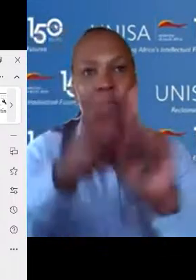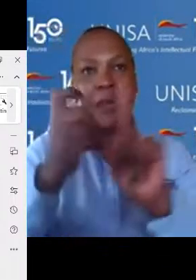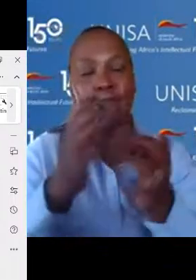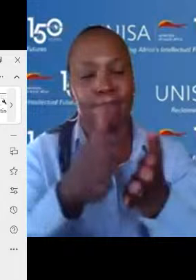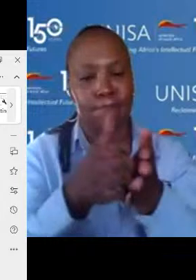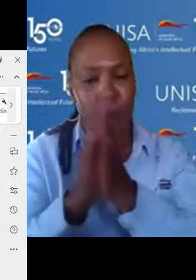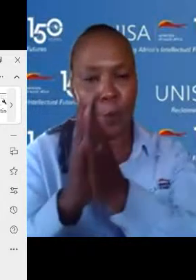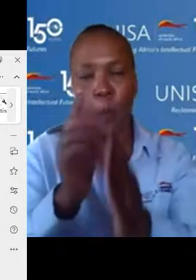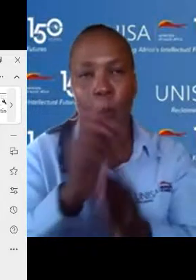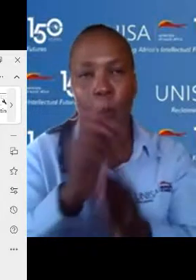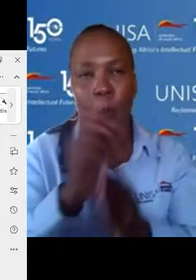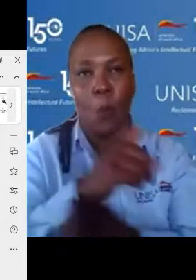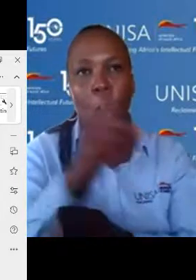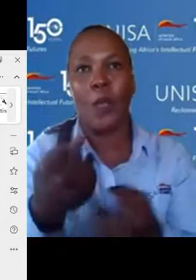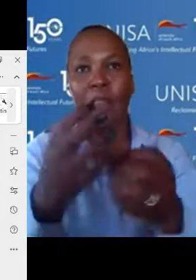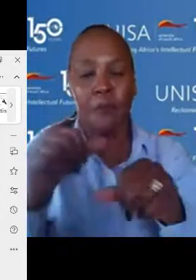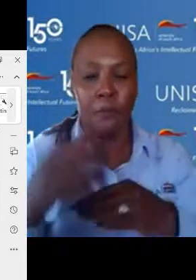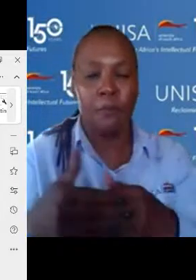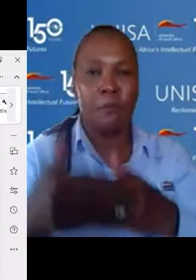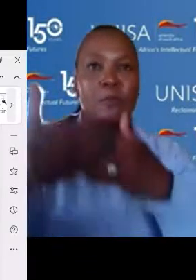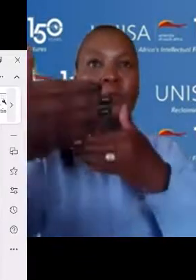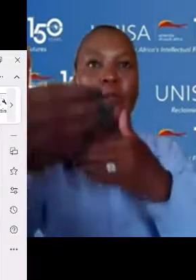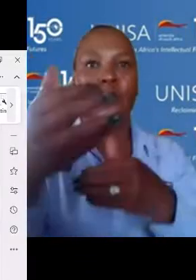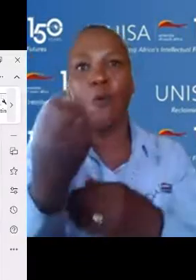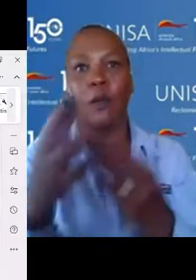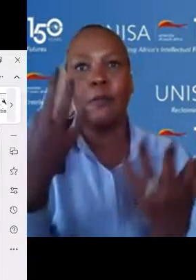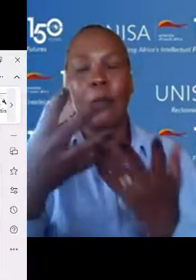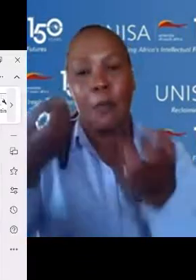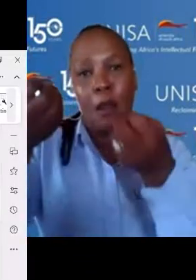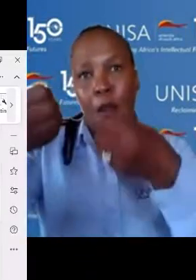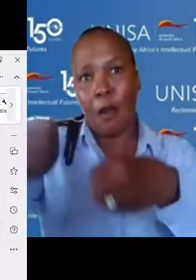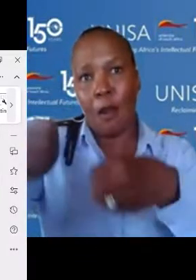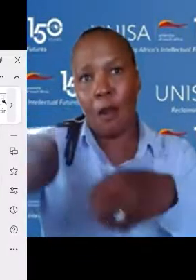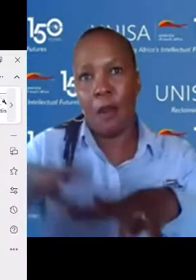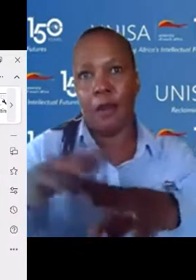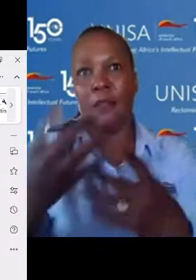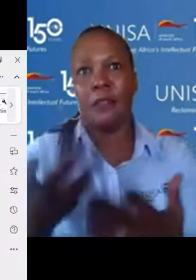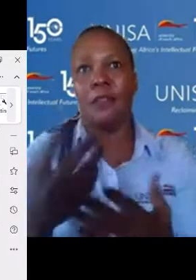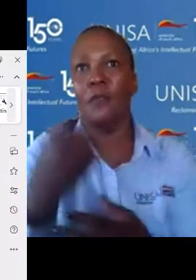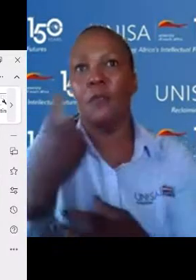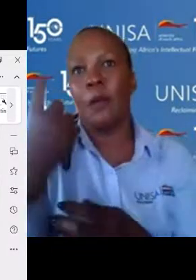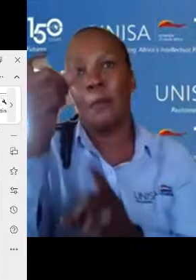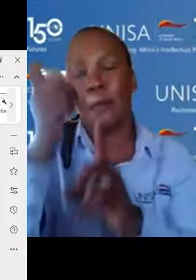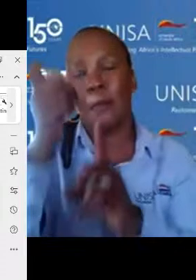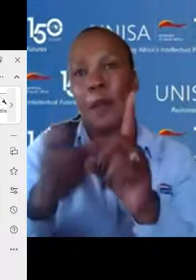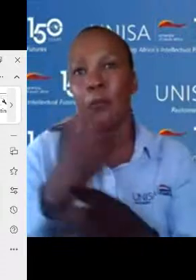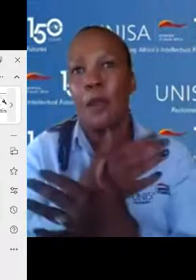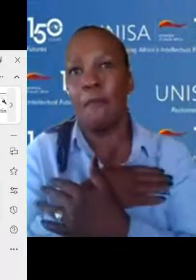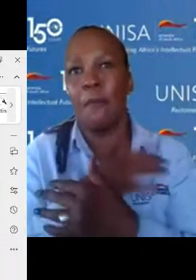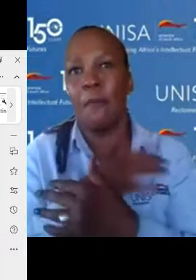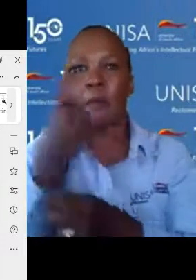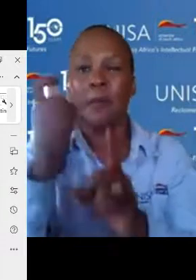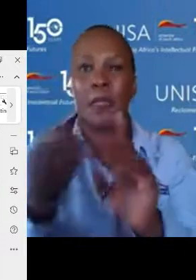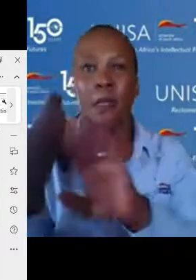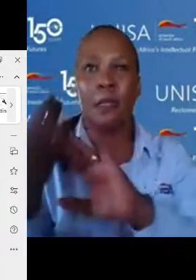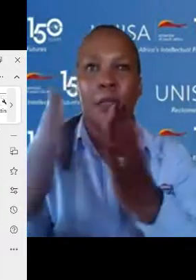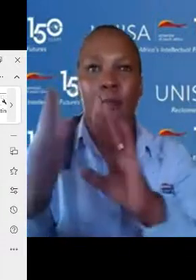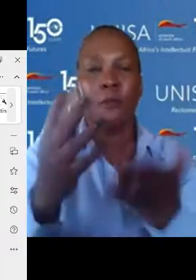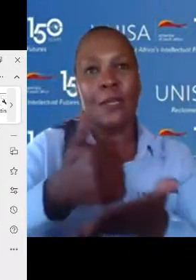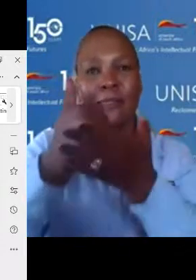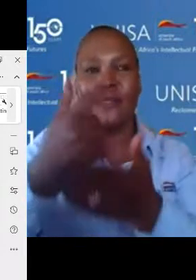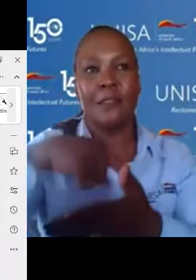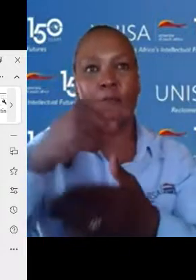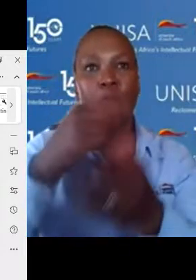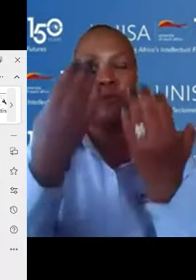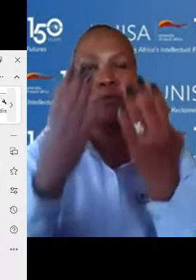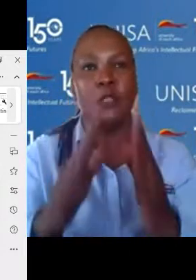an extension, or if you have lost a loved one, we do assist our students to get an assignment extension. We